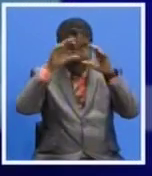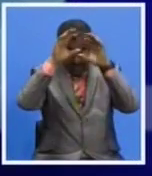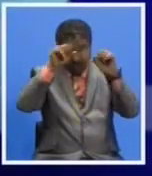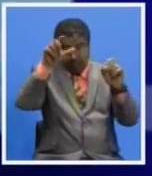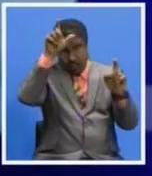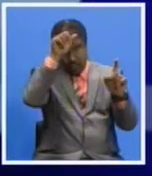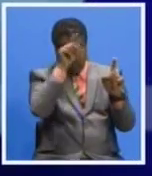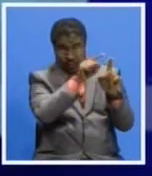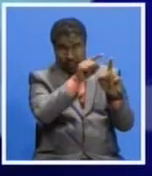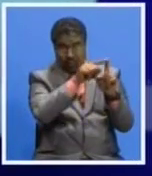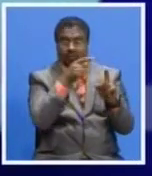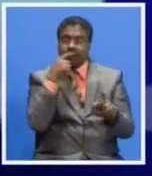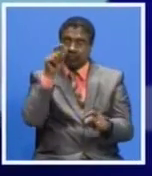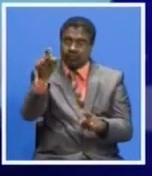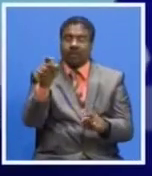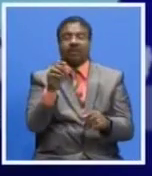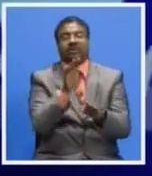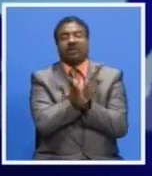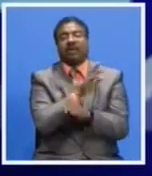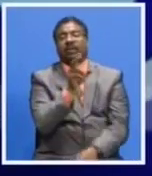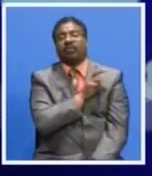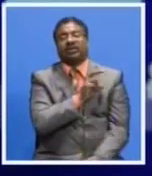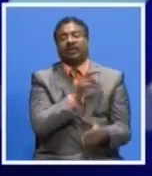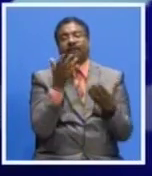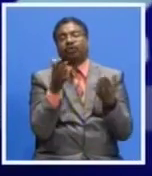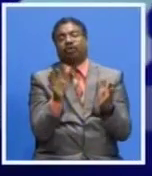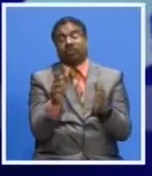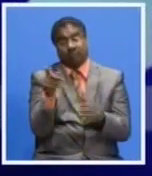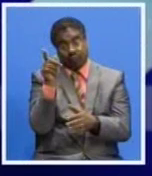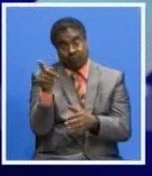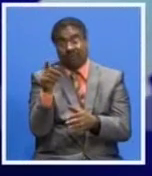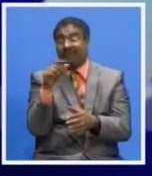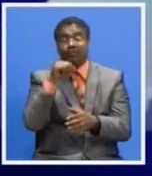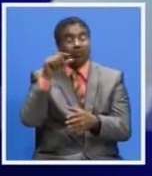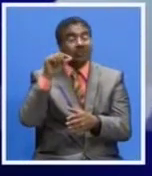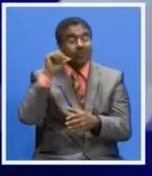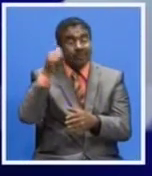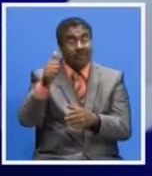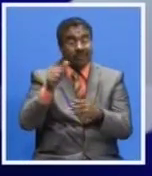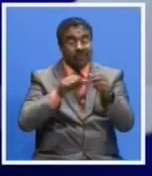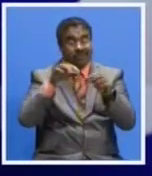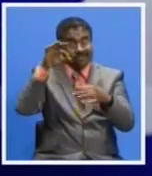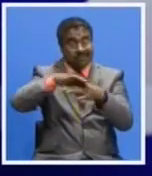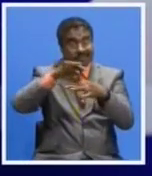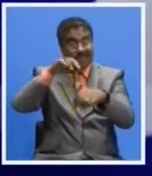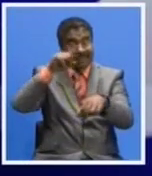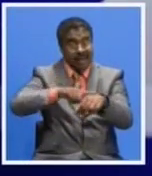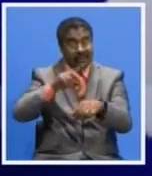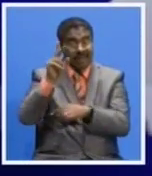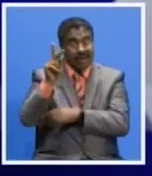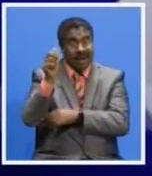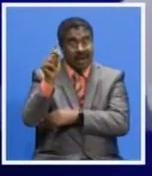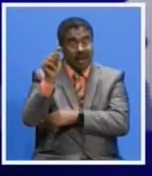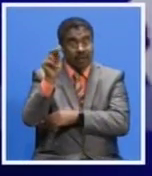President Edgar Lungu has instructed the Zambia Police Service to ensure there is no violence in Katuba. The head of state says he